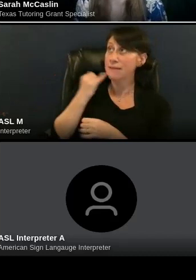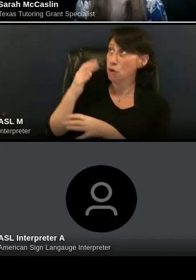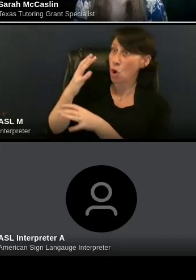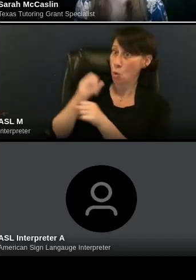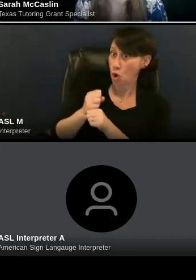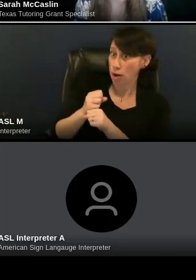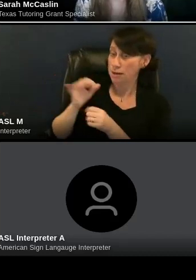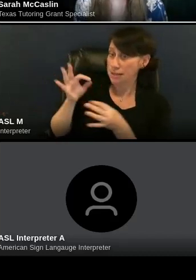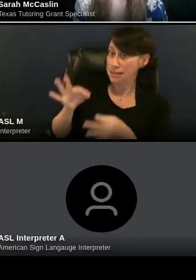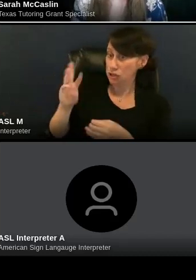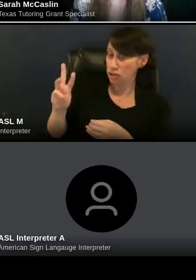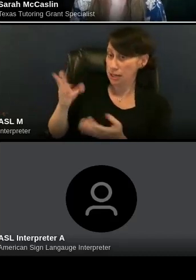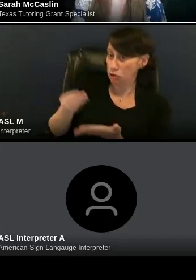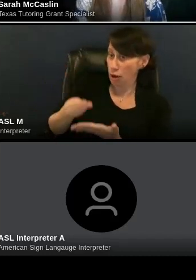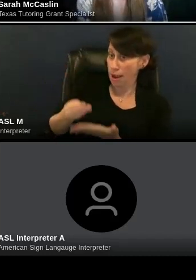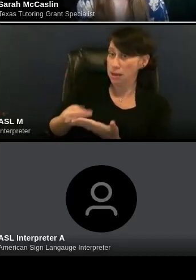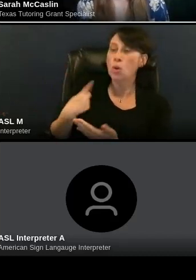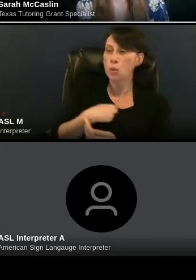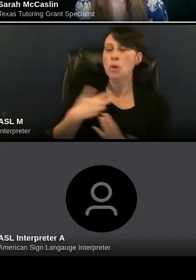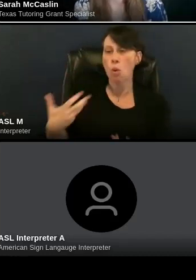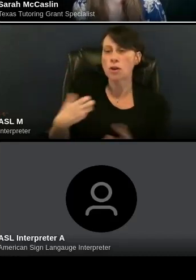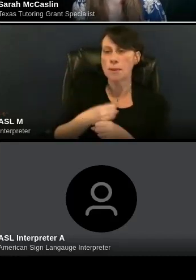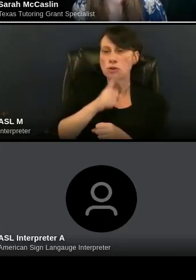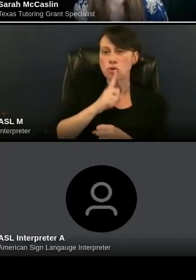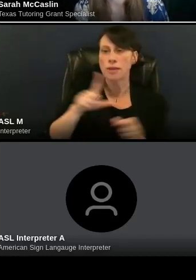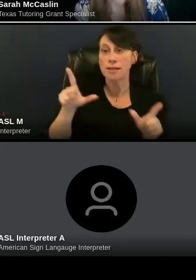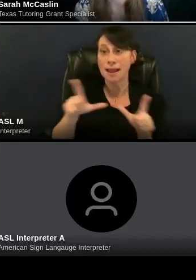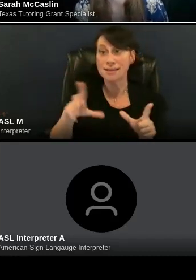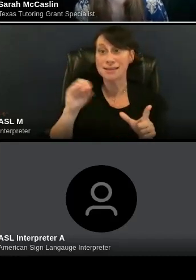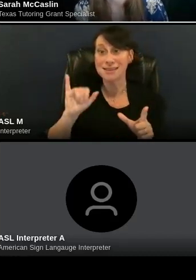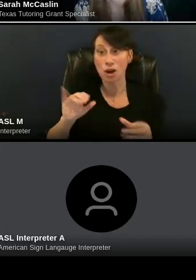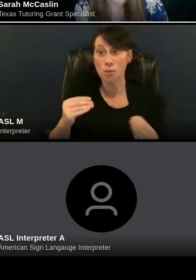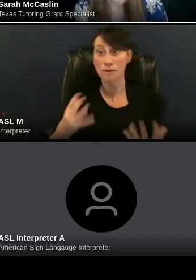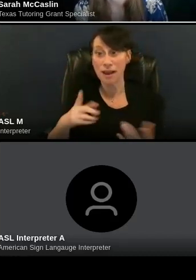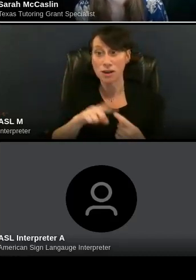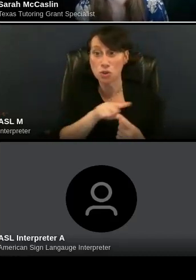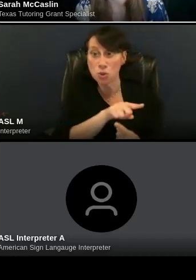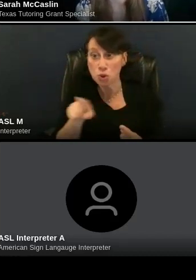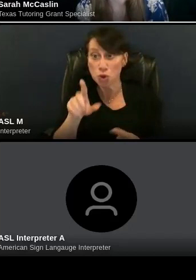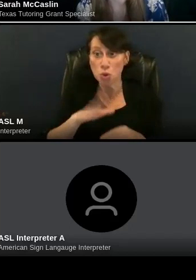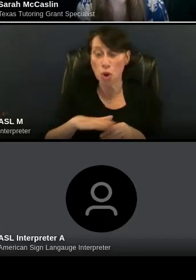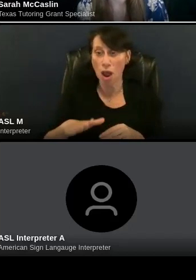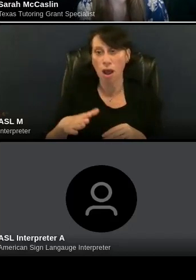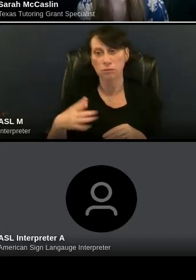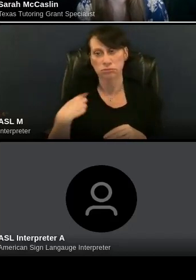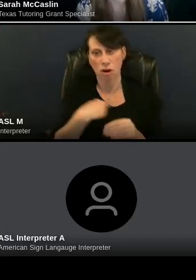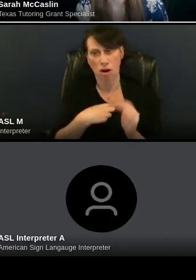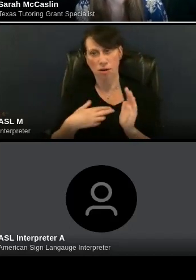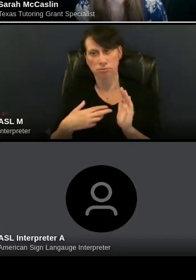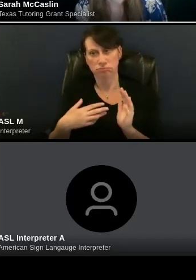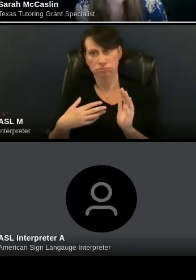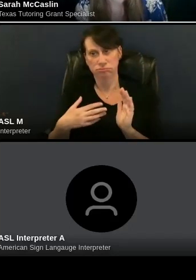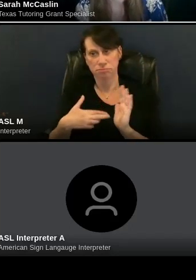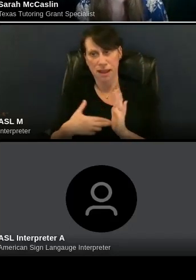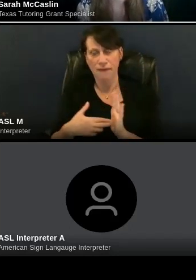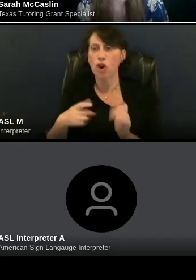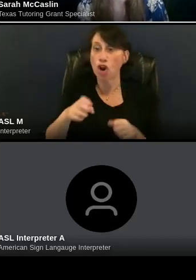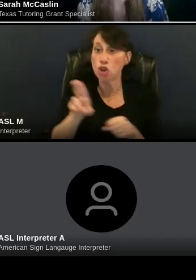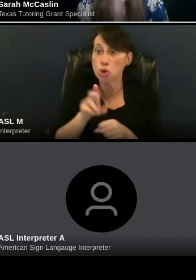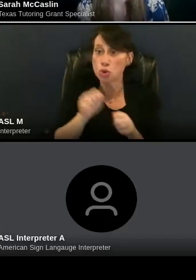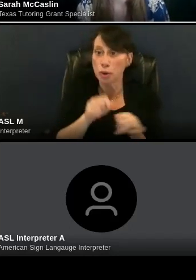the Decision 6 grant, we want to make sure that the licenses that are provided to you on our behalf are used with